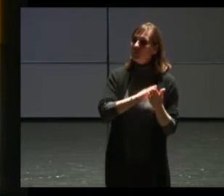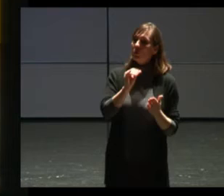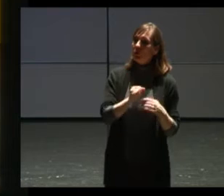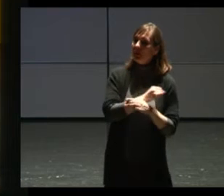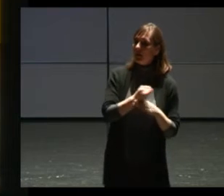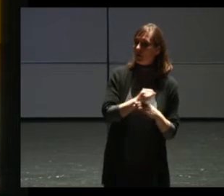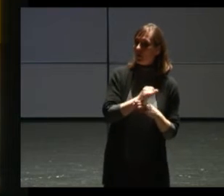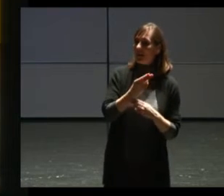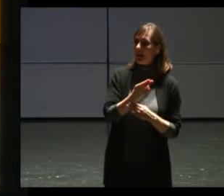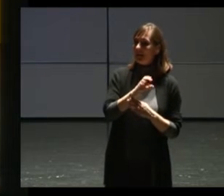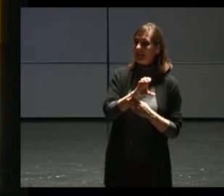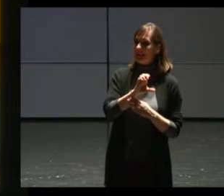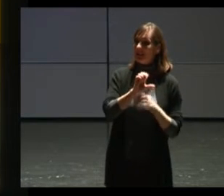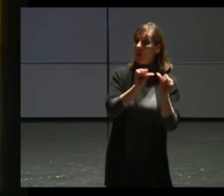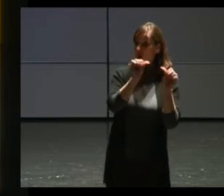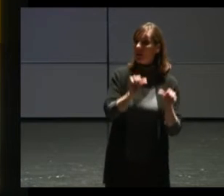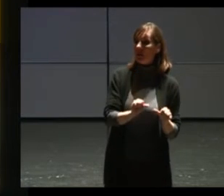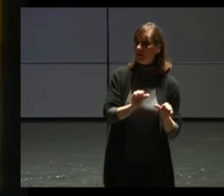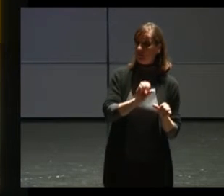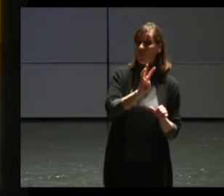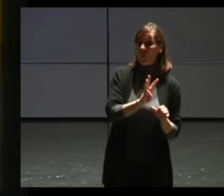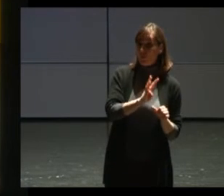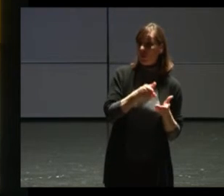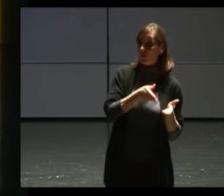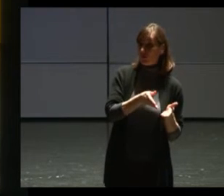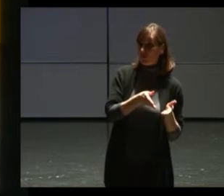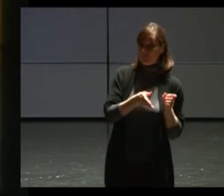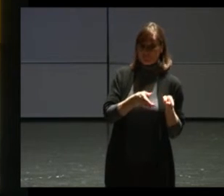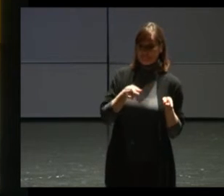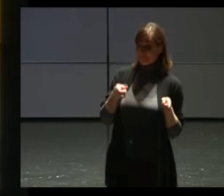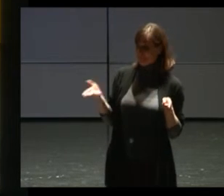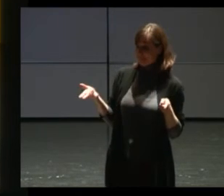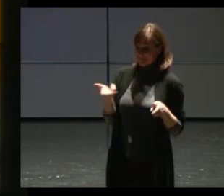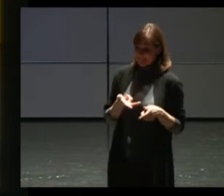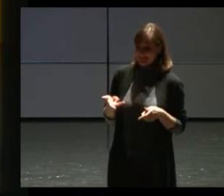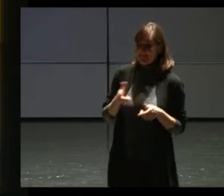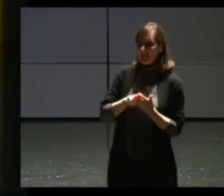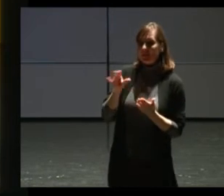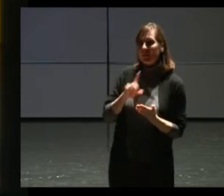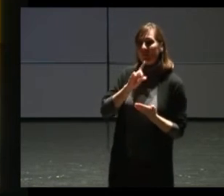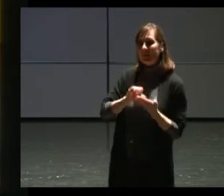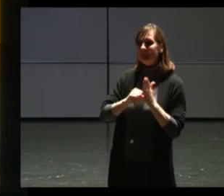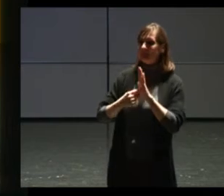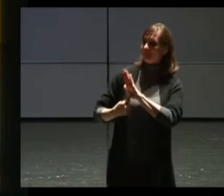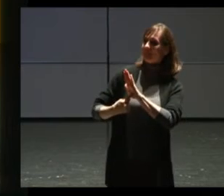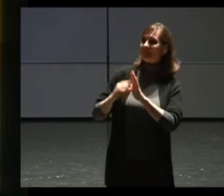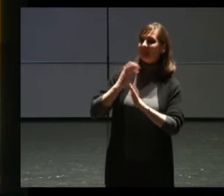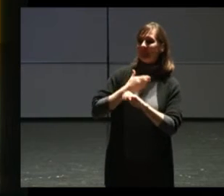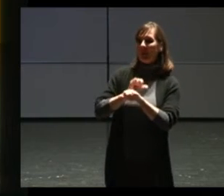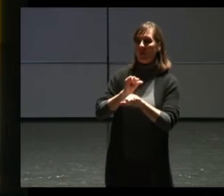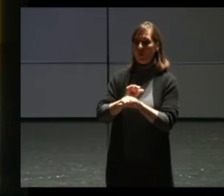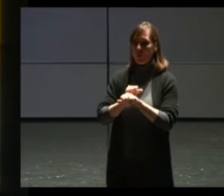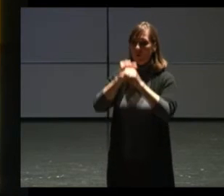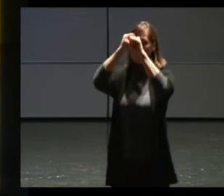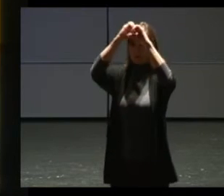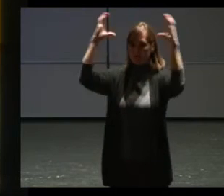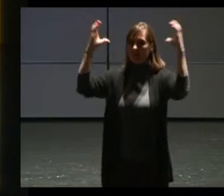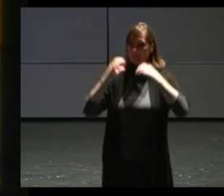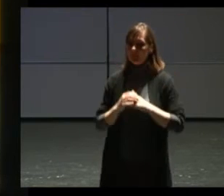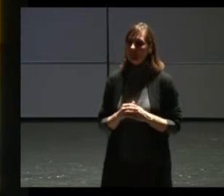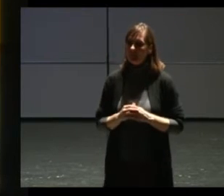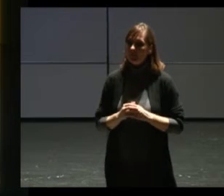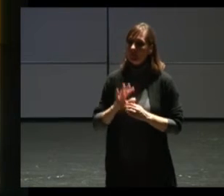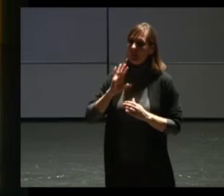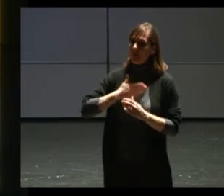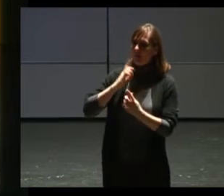in Wauwatosa. These students really epitomize what we do. We create the talent